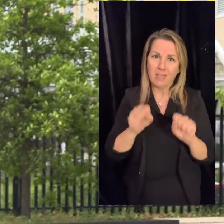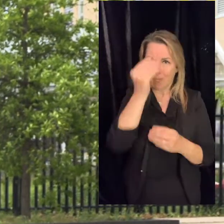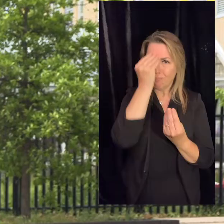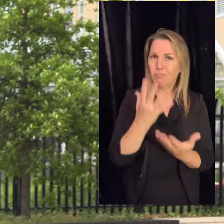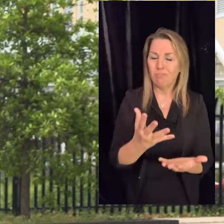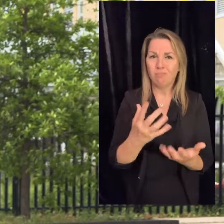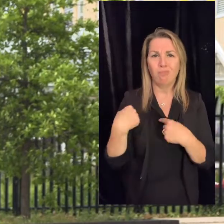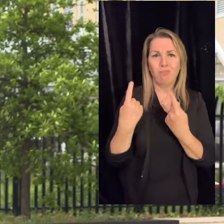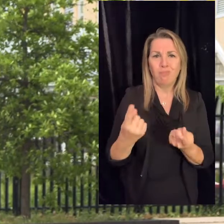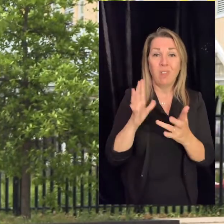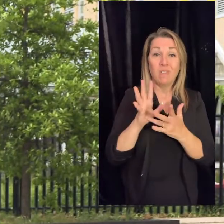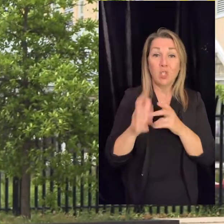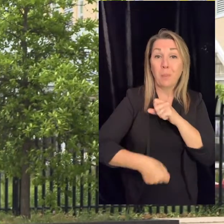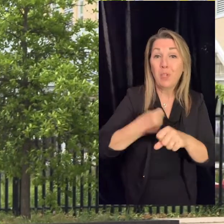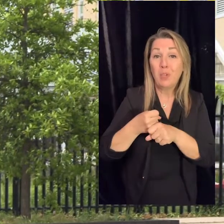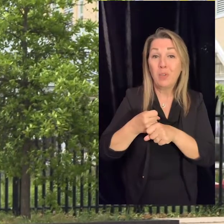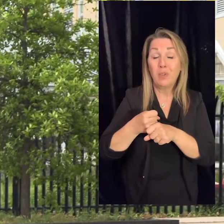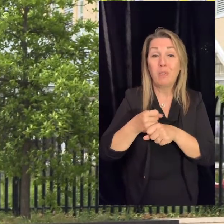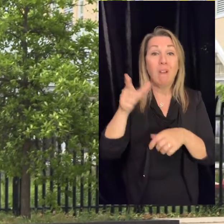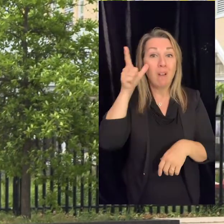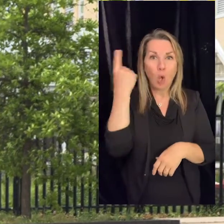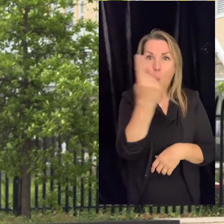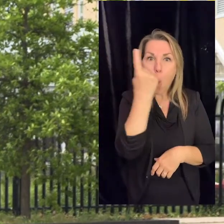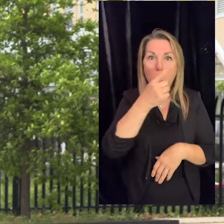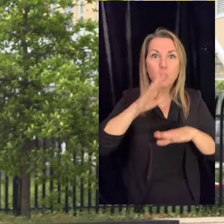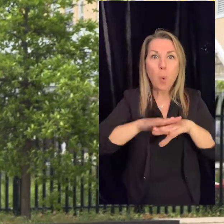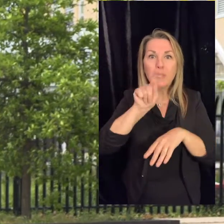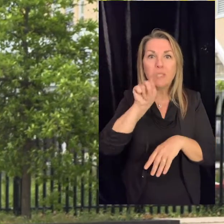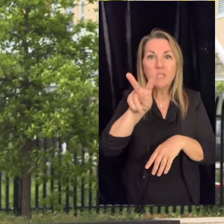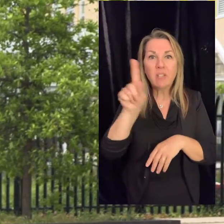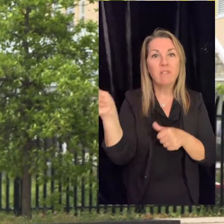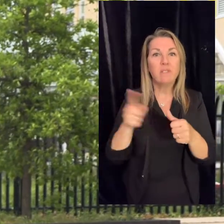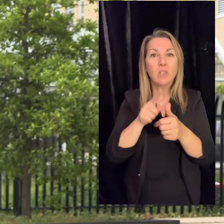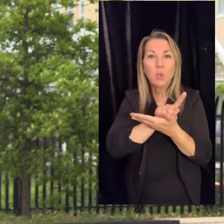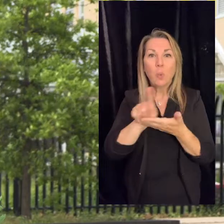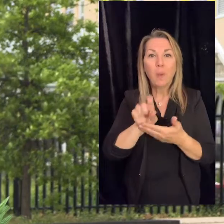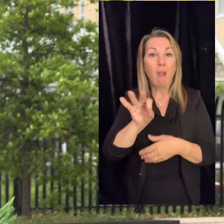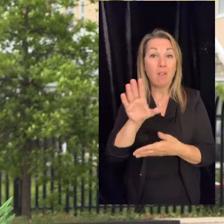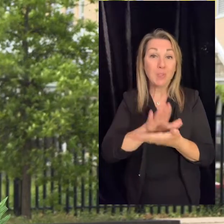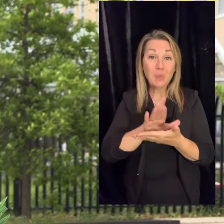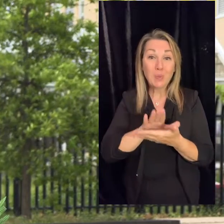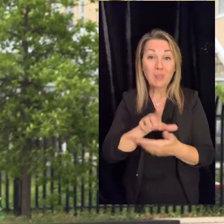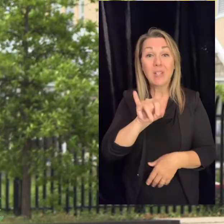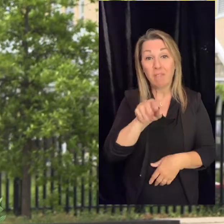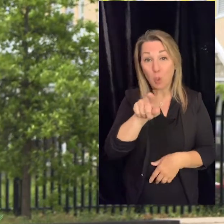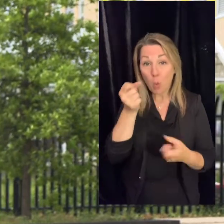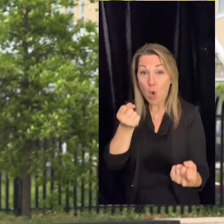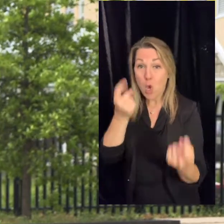here since 9th grade, Lincoln has consistently made it on TV in the first week of every school year. If you know, you